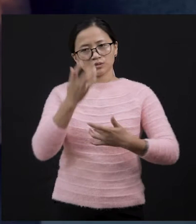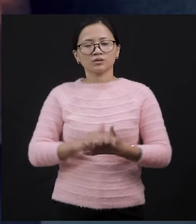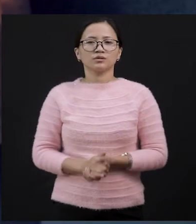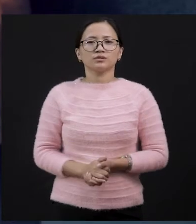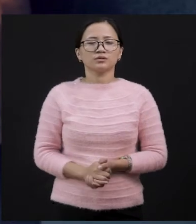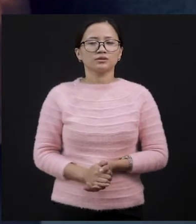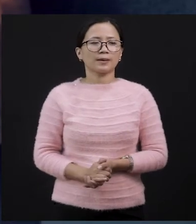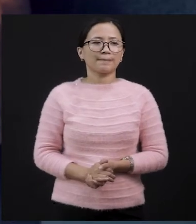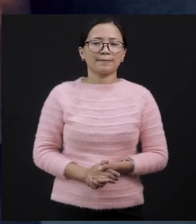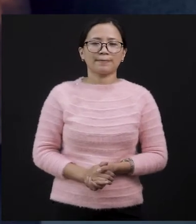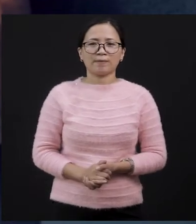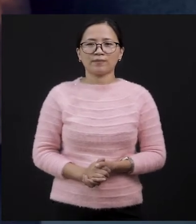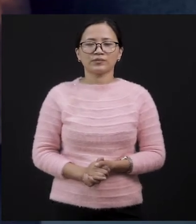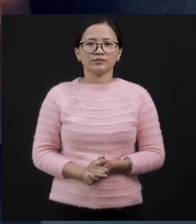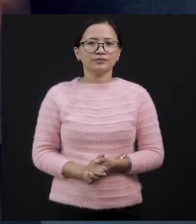get sick.